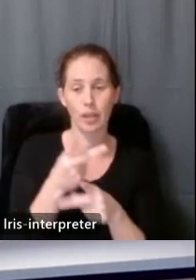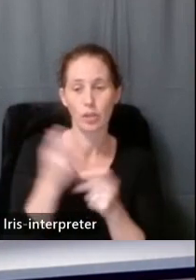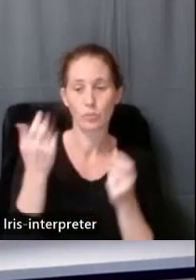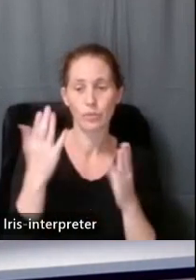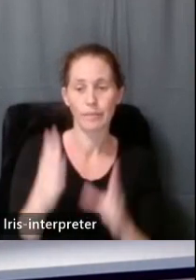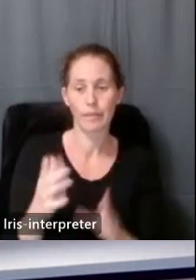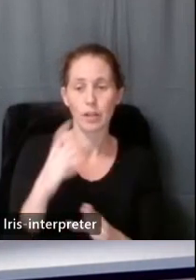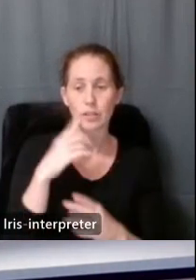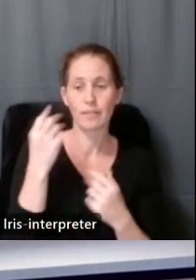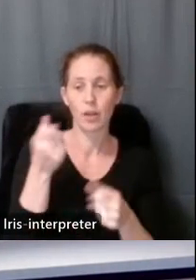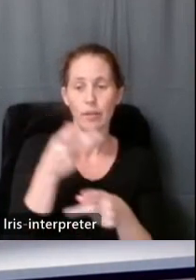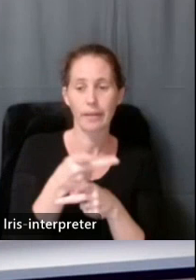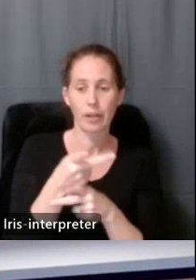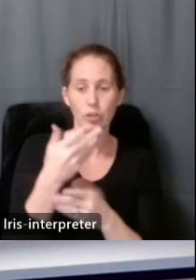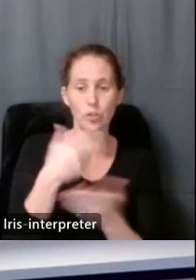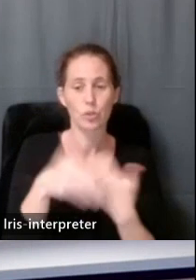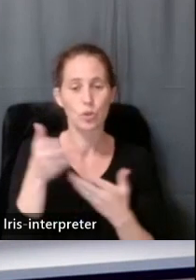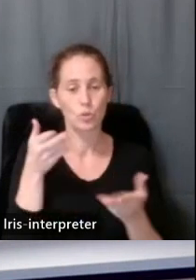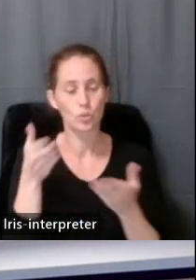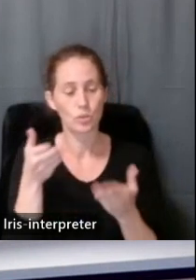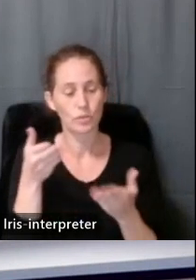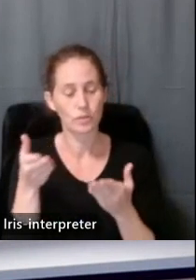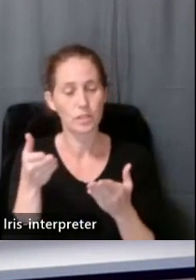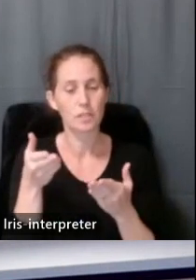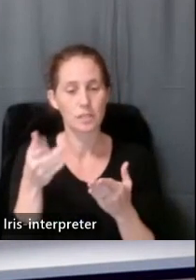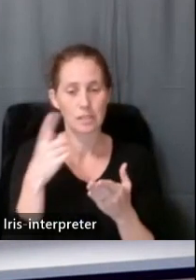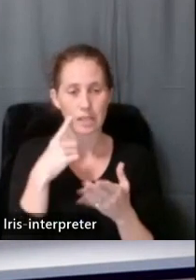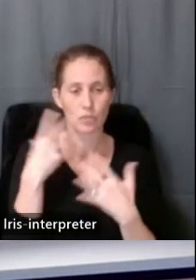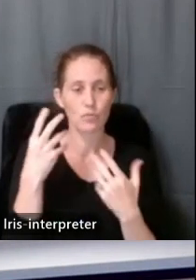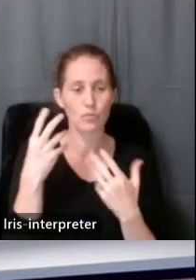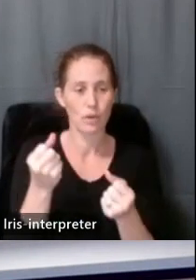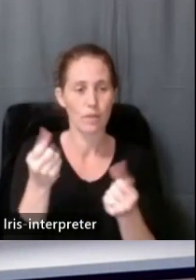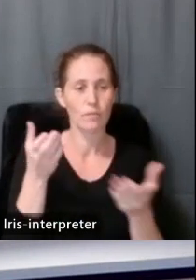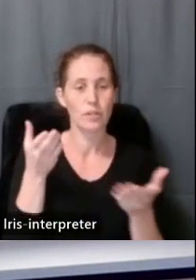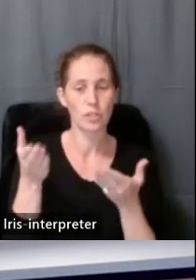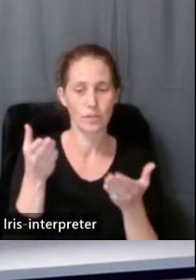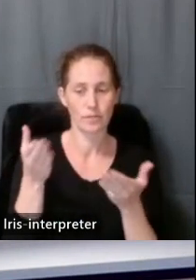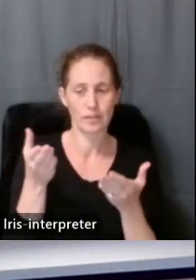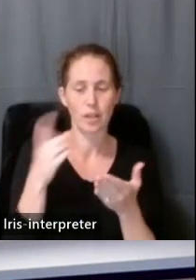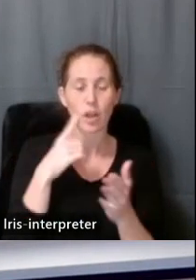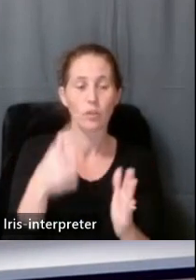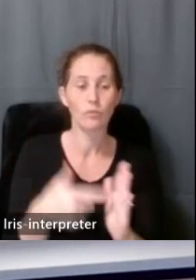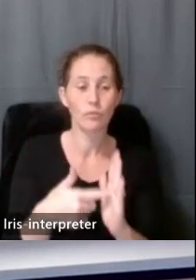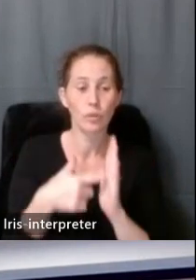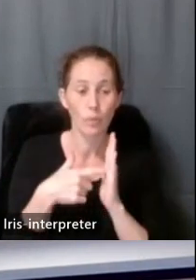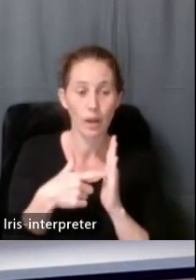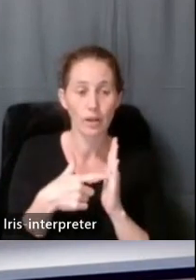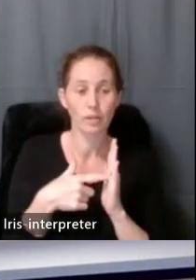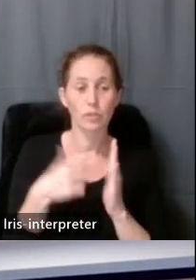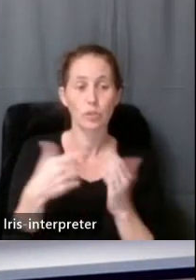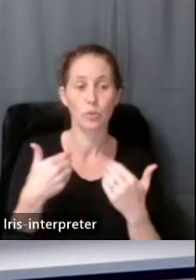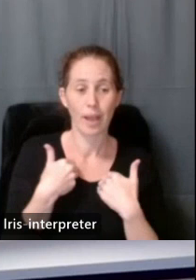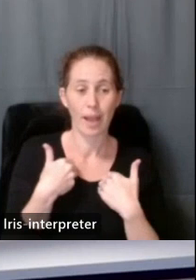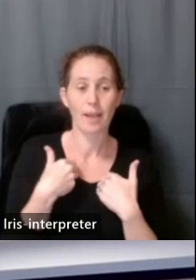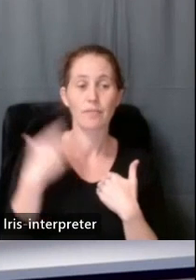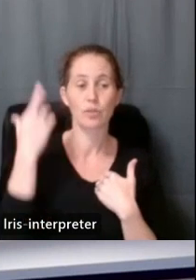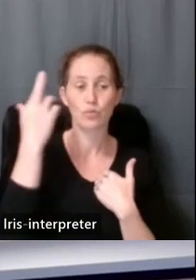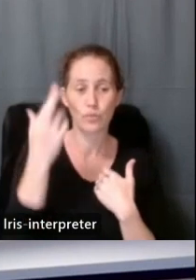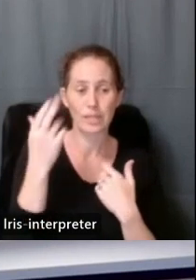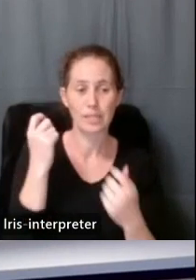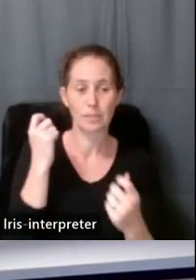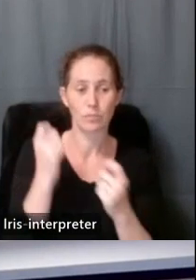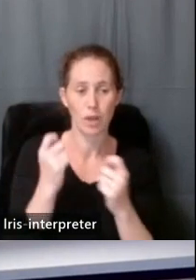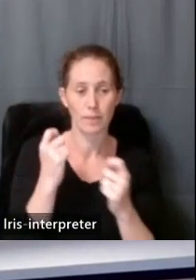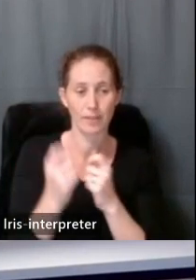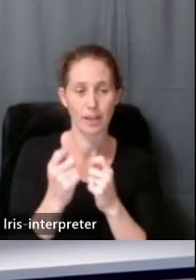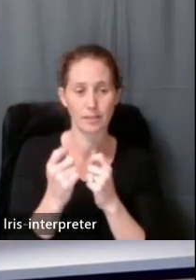of healthcare, social services, and recovery services are required to make reasonable modifications